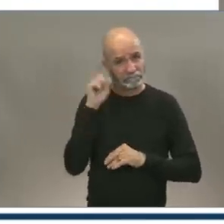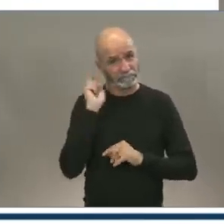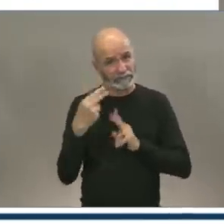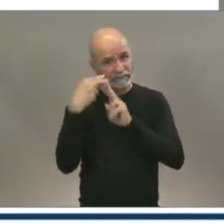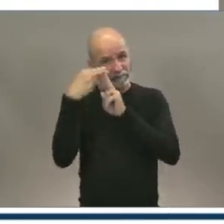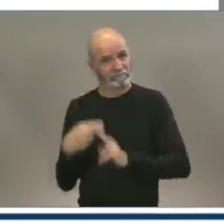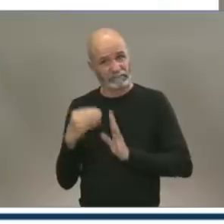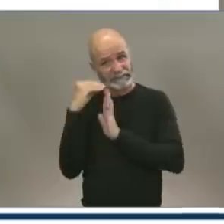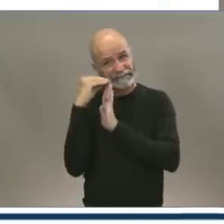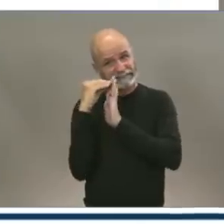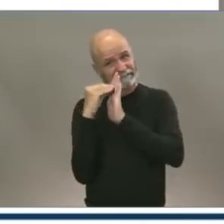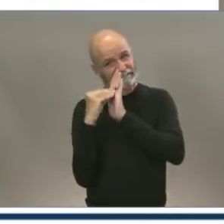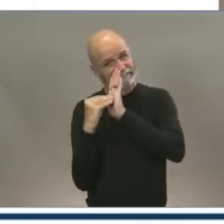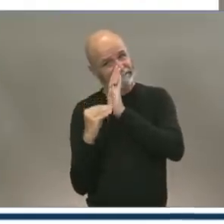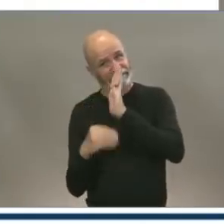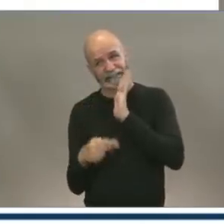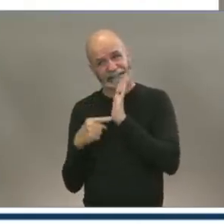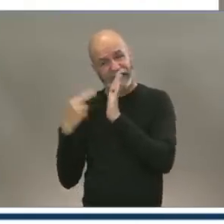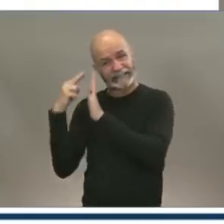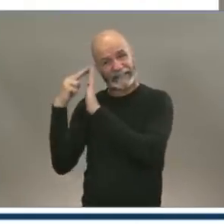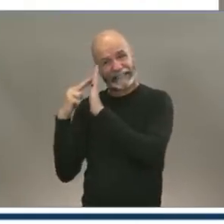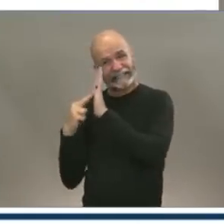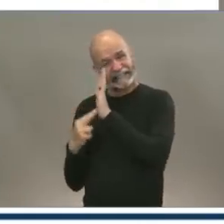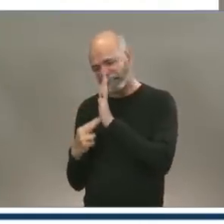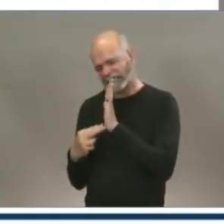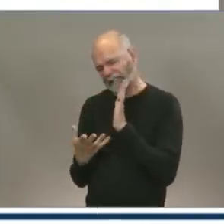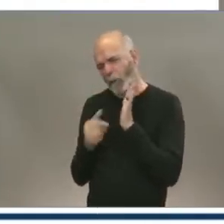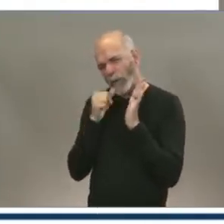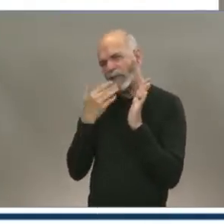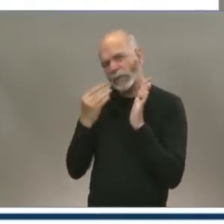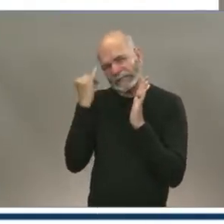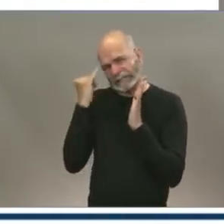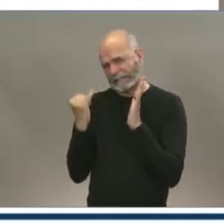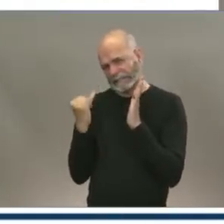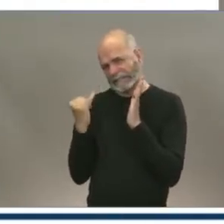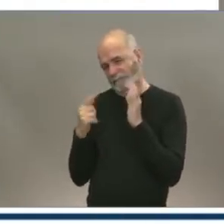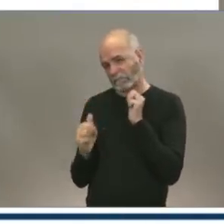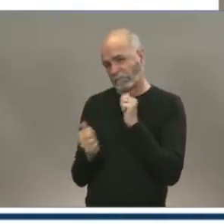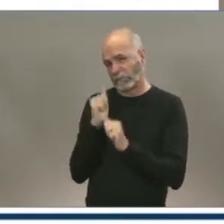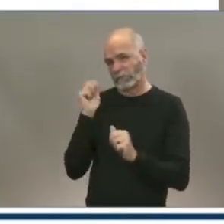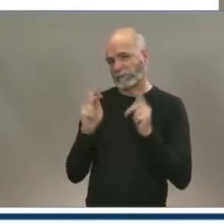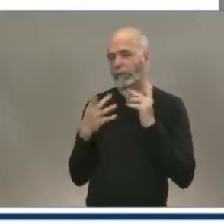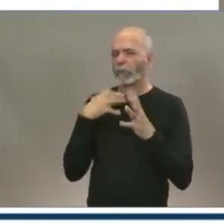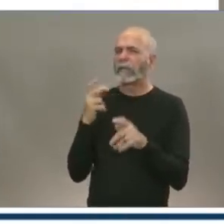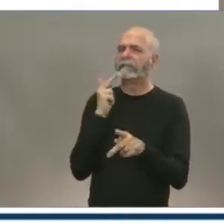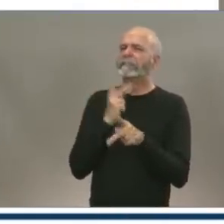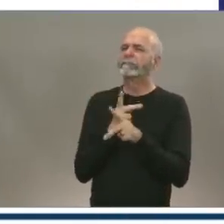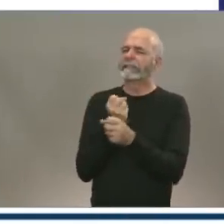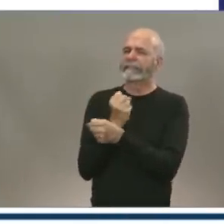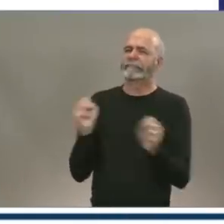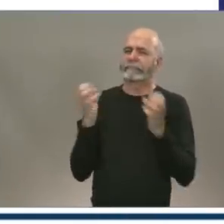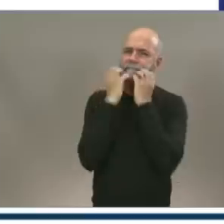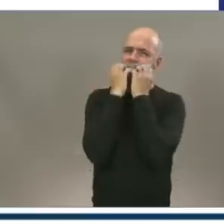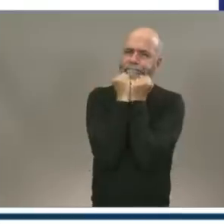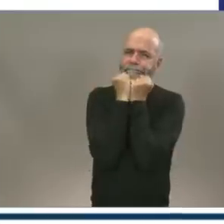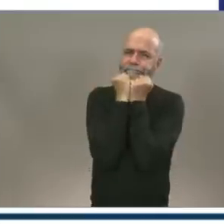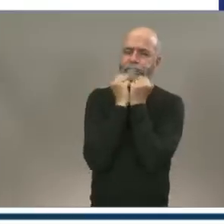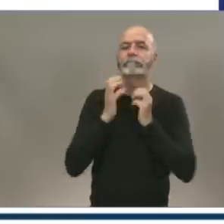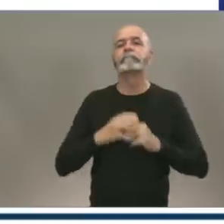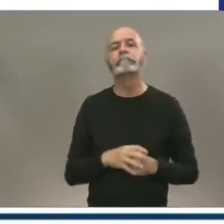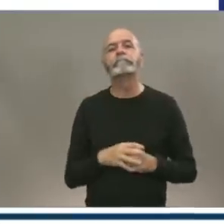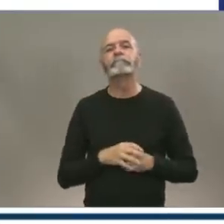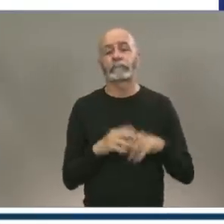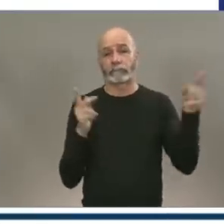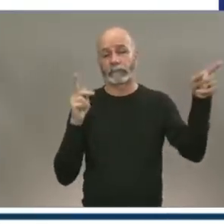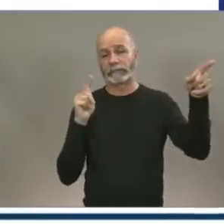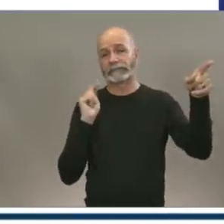necessary. That the vast majority have, we're all on the same page, and it's about keeping Nova Scotians safe. Yeah, and just on that, I think at any given time,